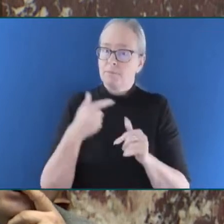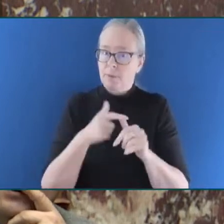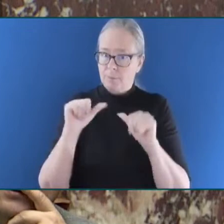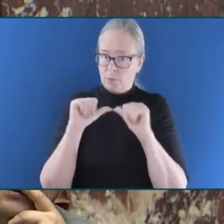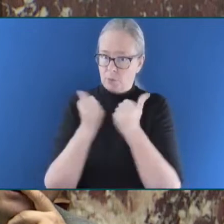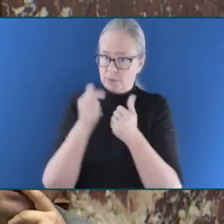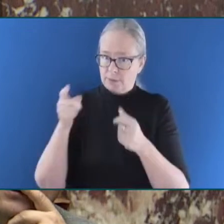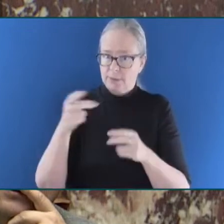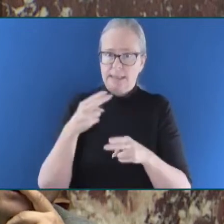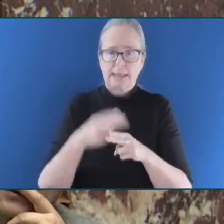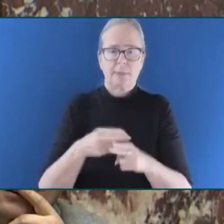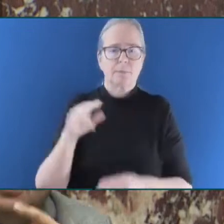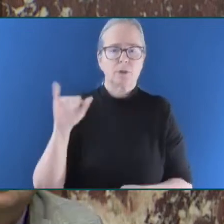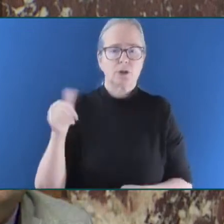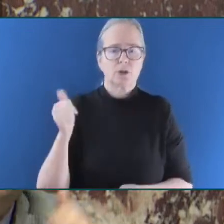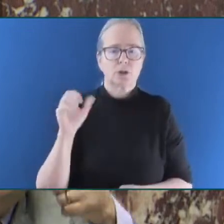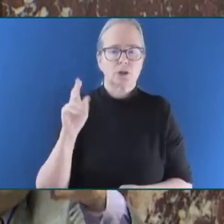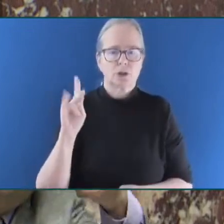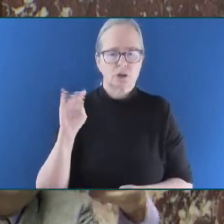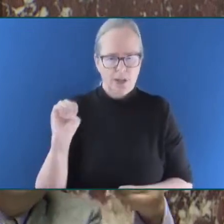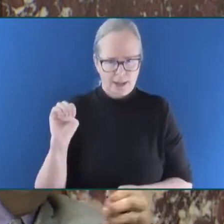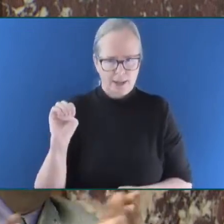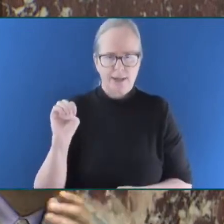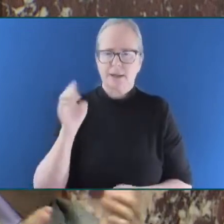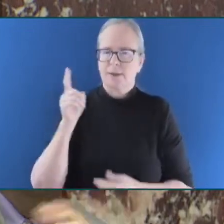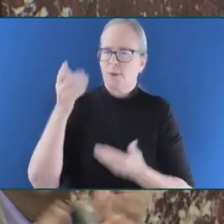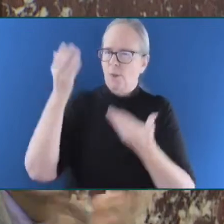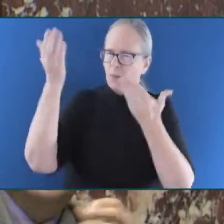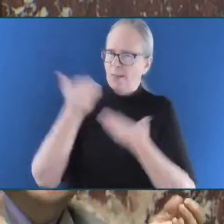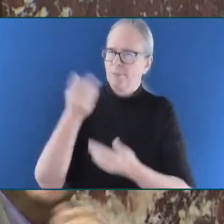please welcome these members to the House?